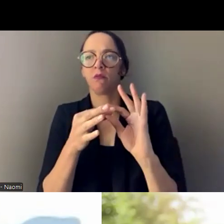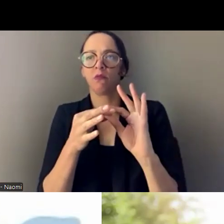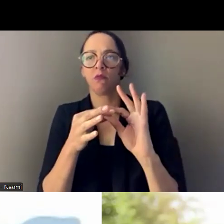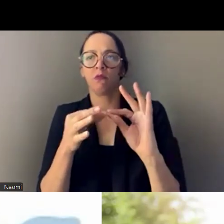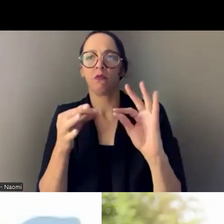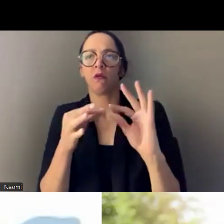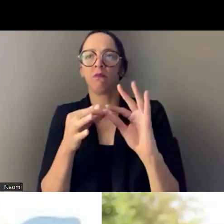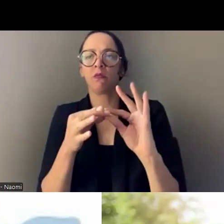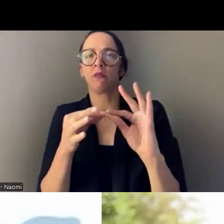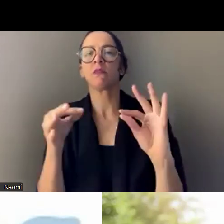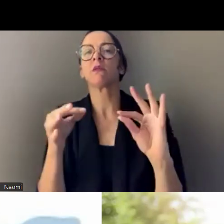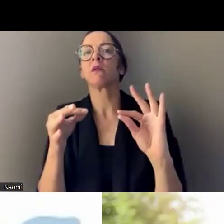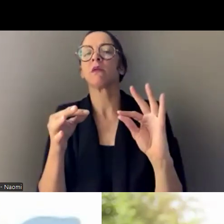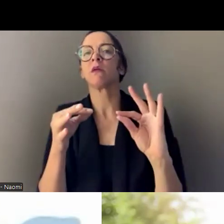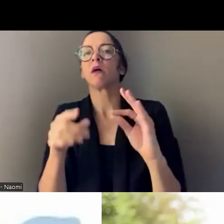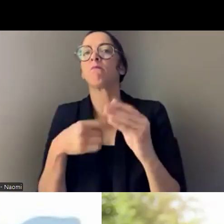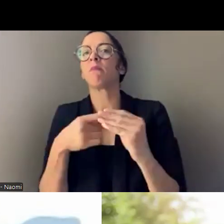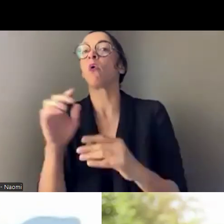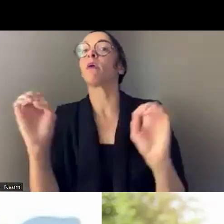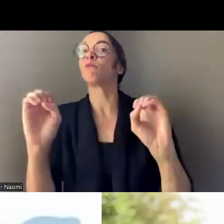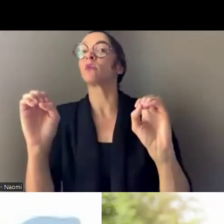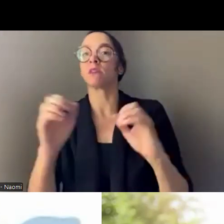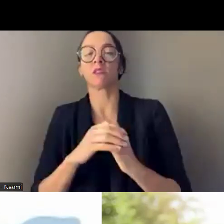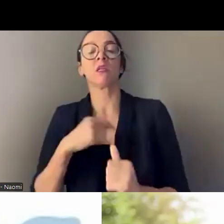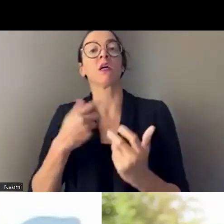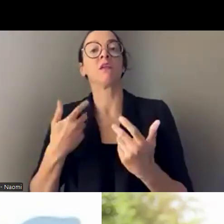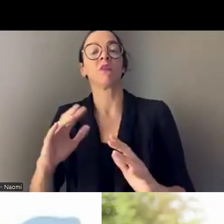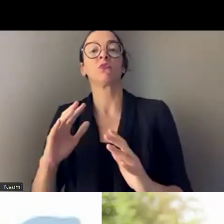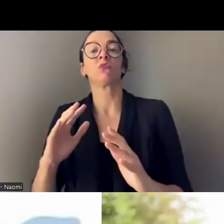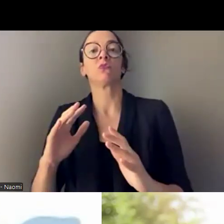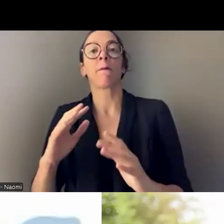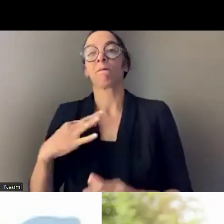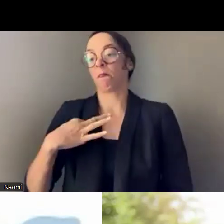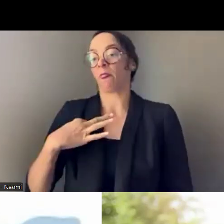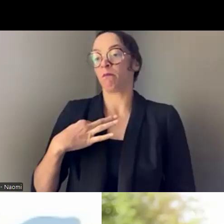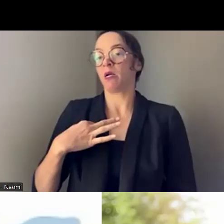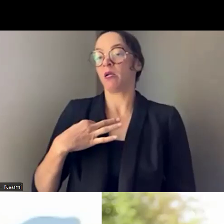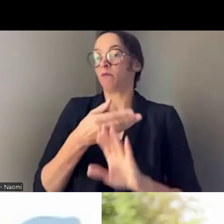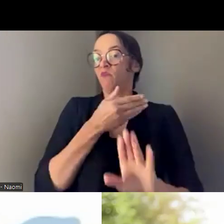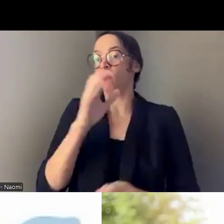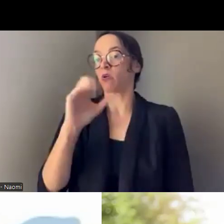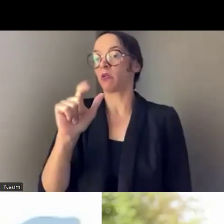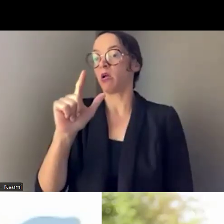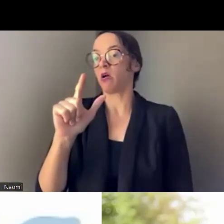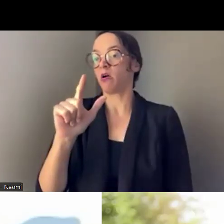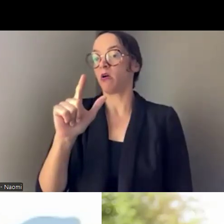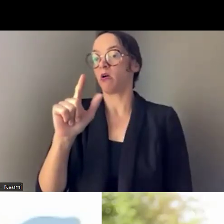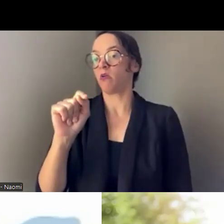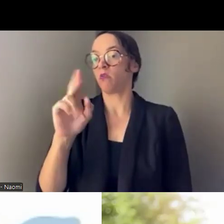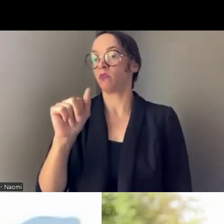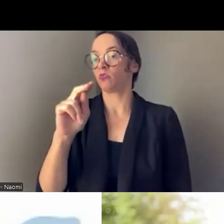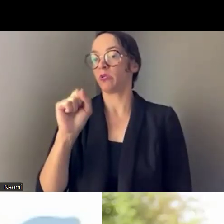FCSN ourselves, I had applied grant from Caltrans 5310 grant, which